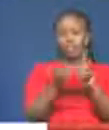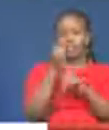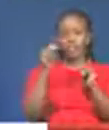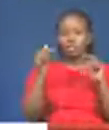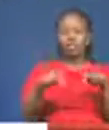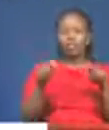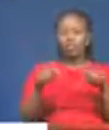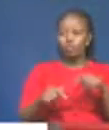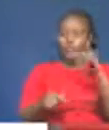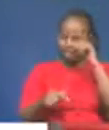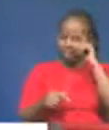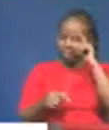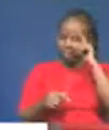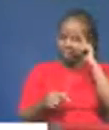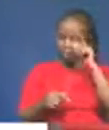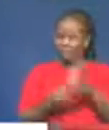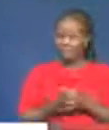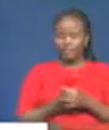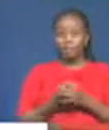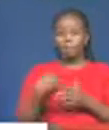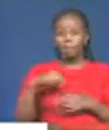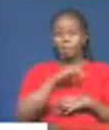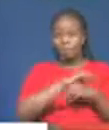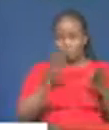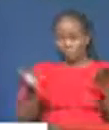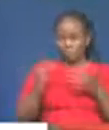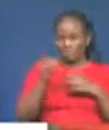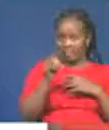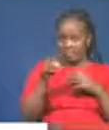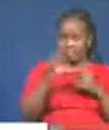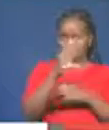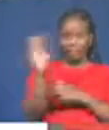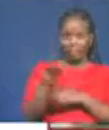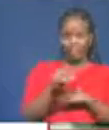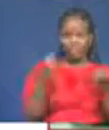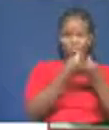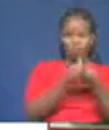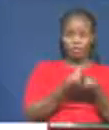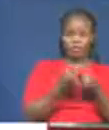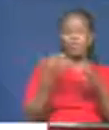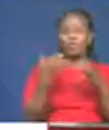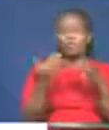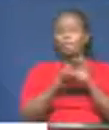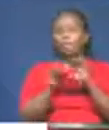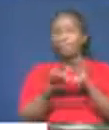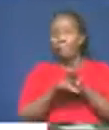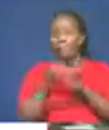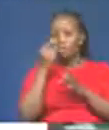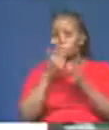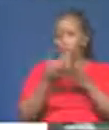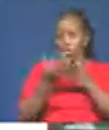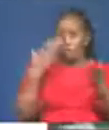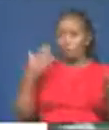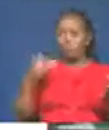At African Junior Chess Championship, these are players who have previously participated in African